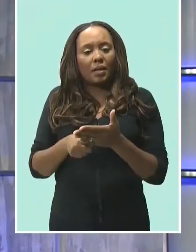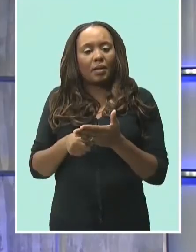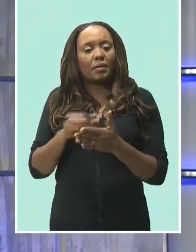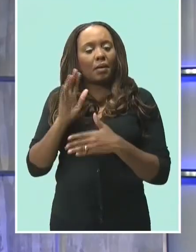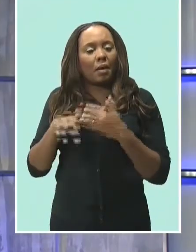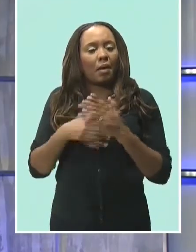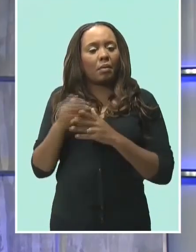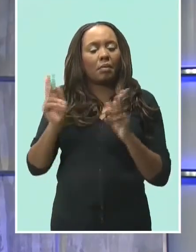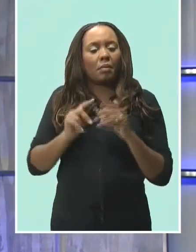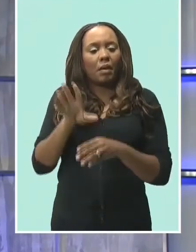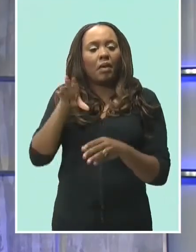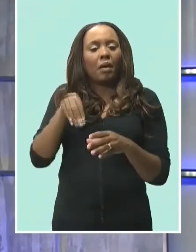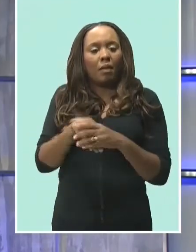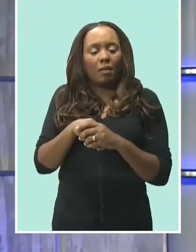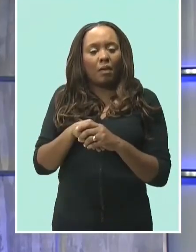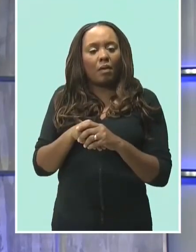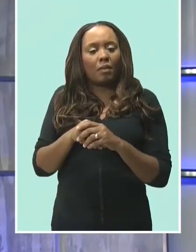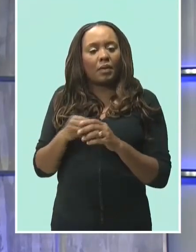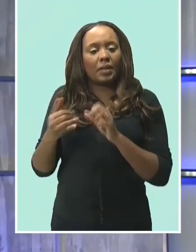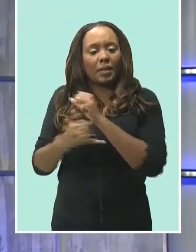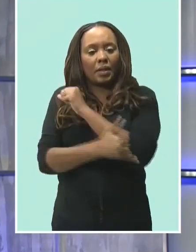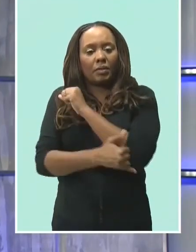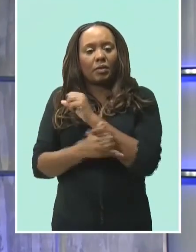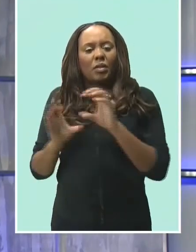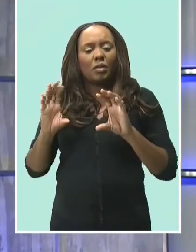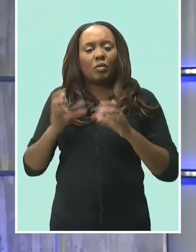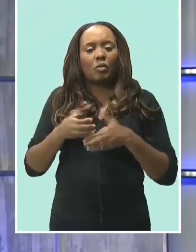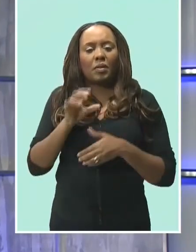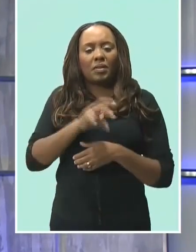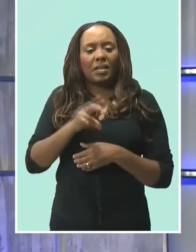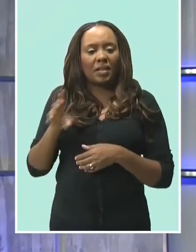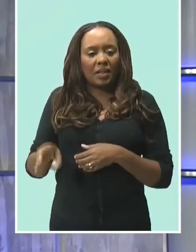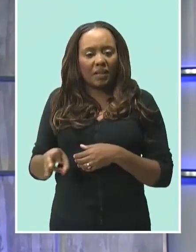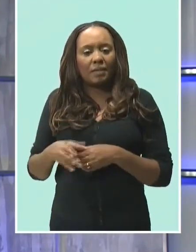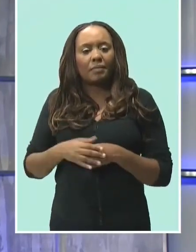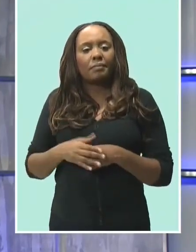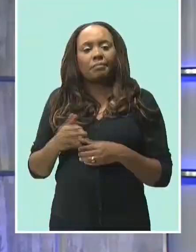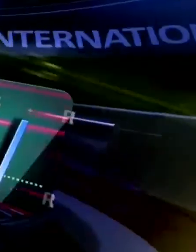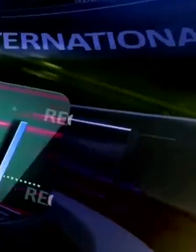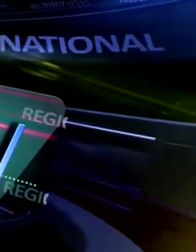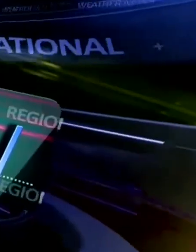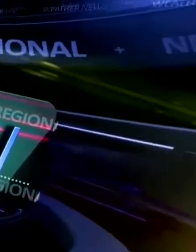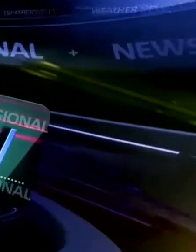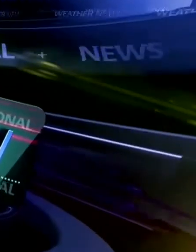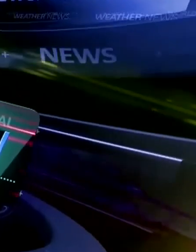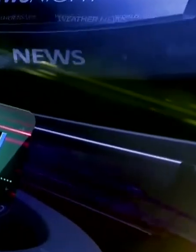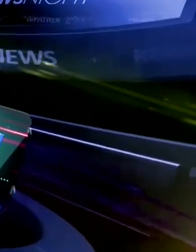representatives of the member states of the Group of 77 and China to the United Nations.